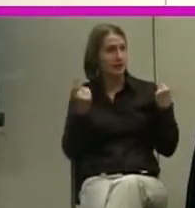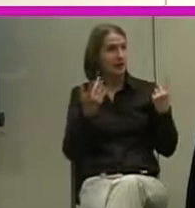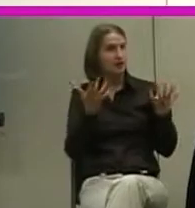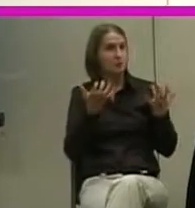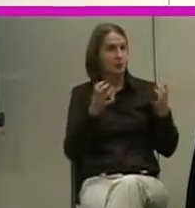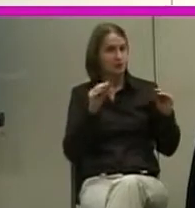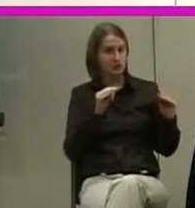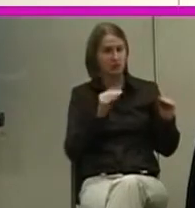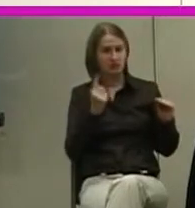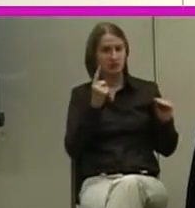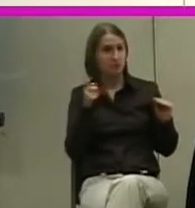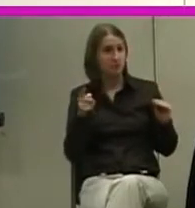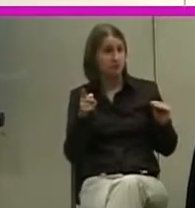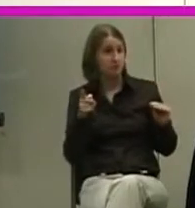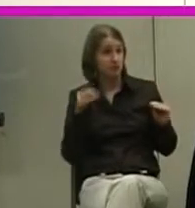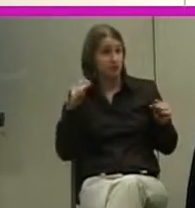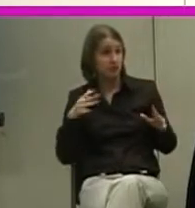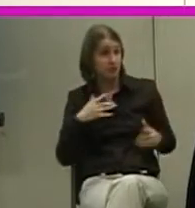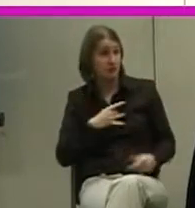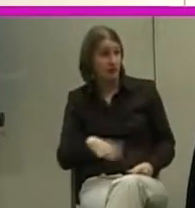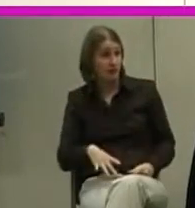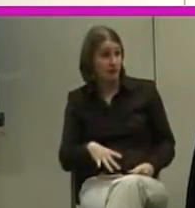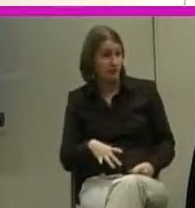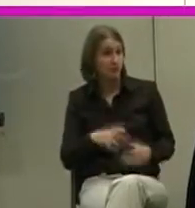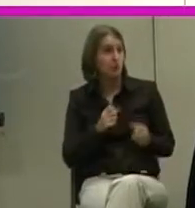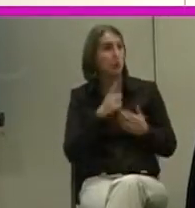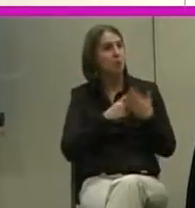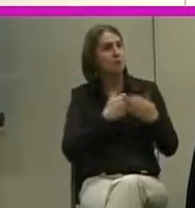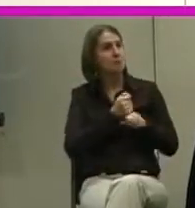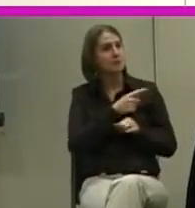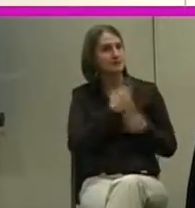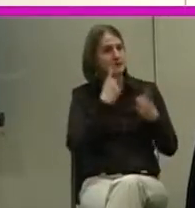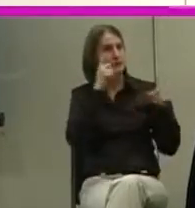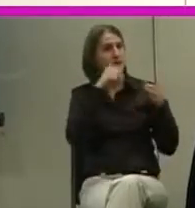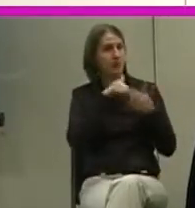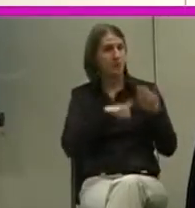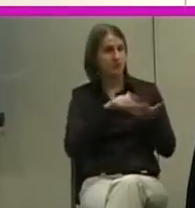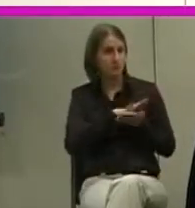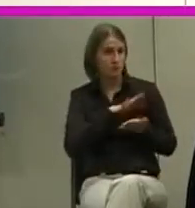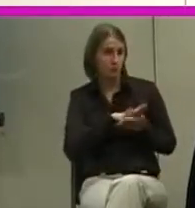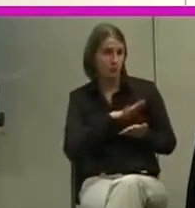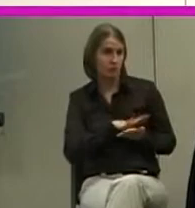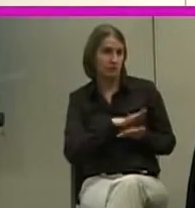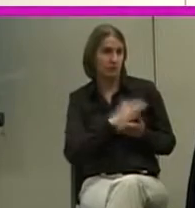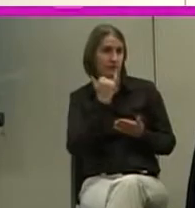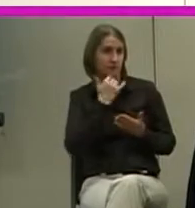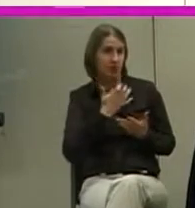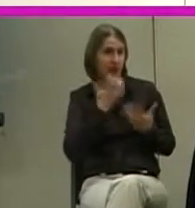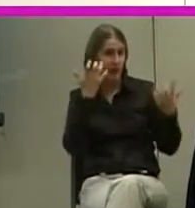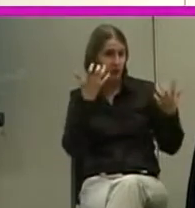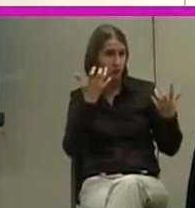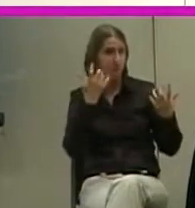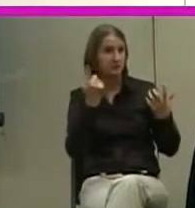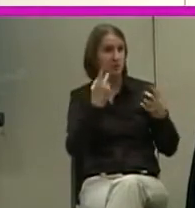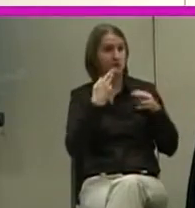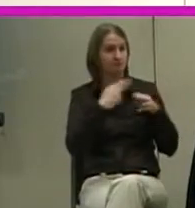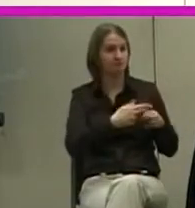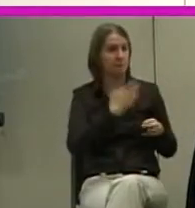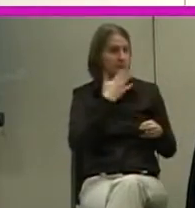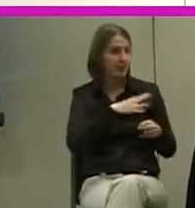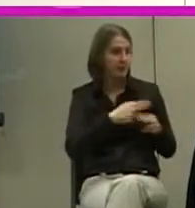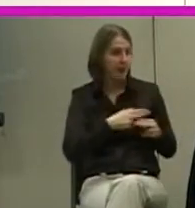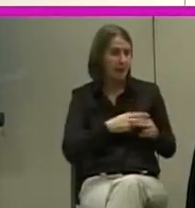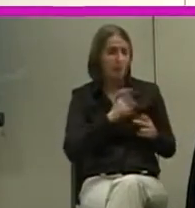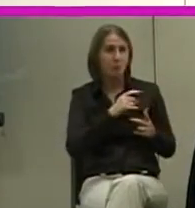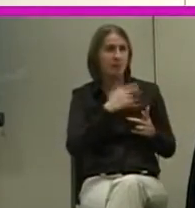do something that you don't like. What would make them successful in this school if somebody calls them a name, if they